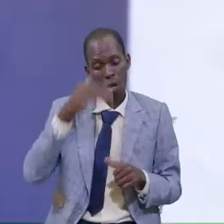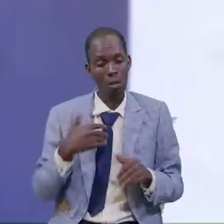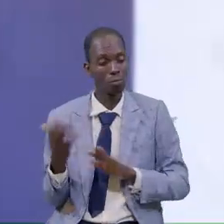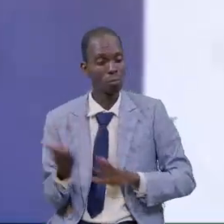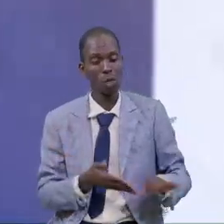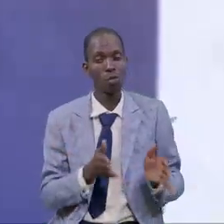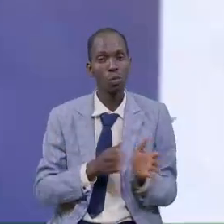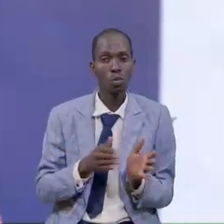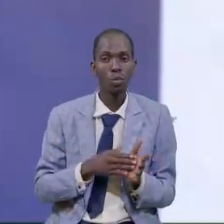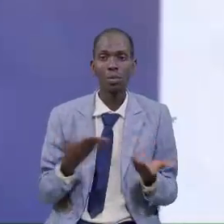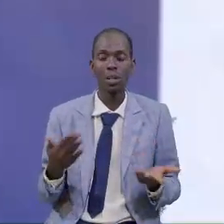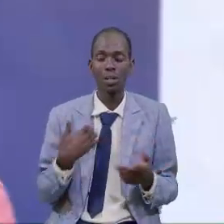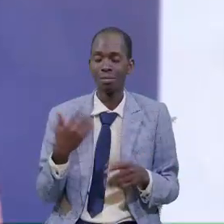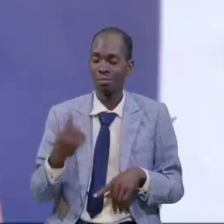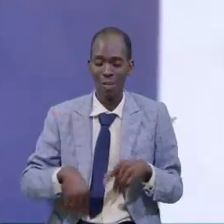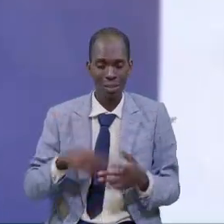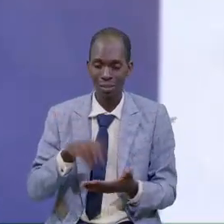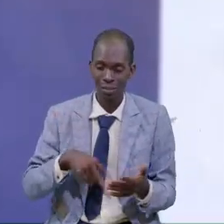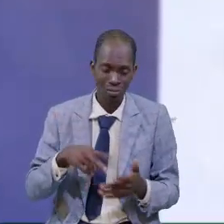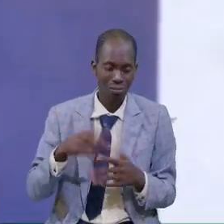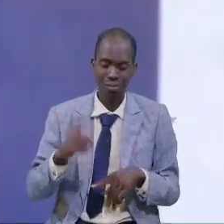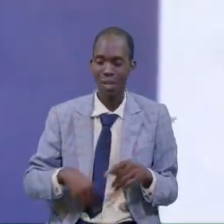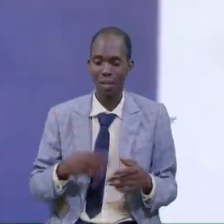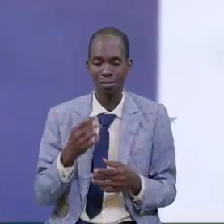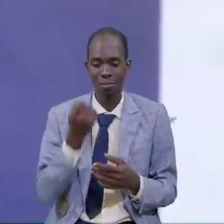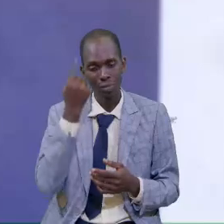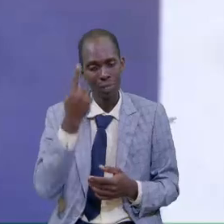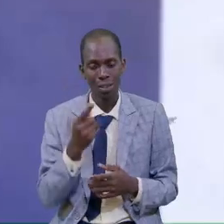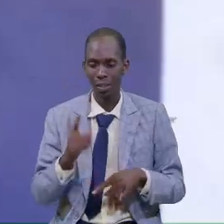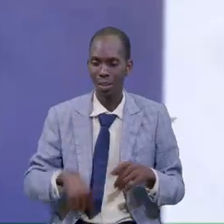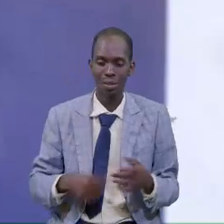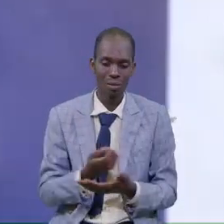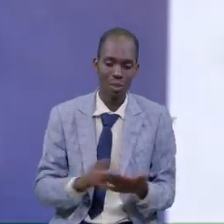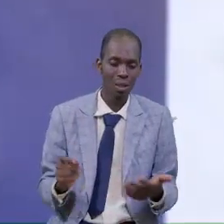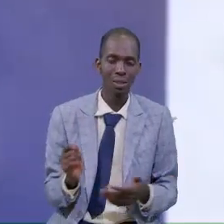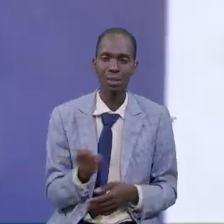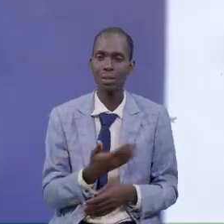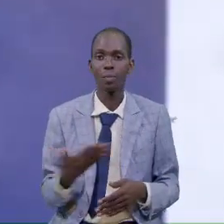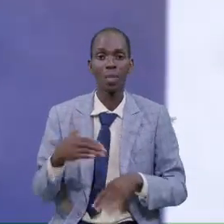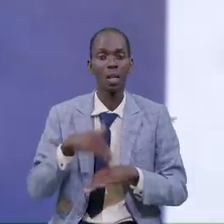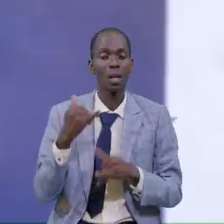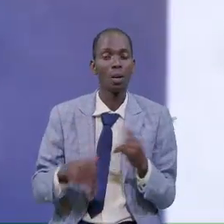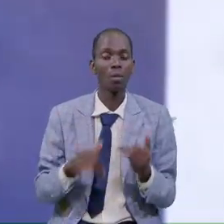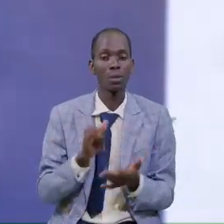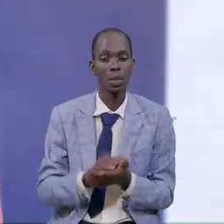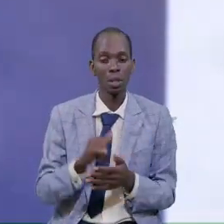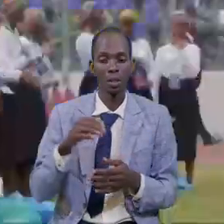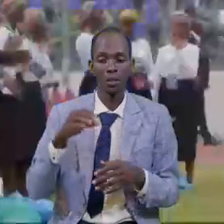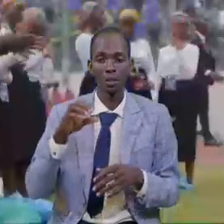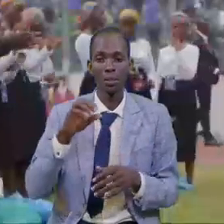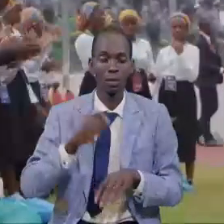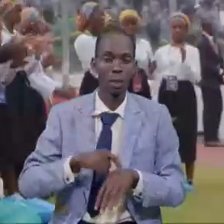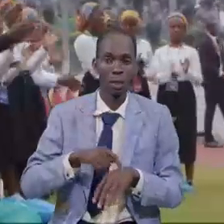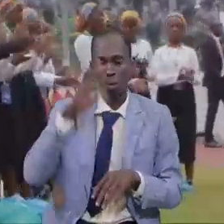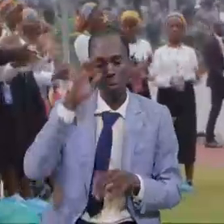read nothing, understand nothing, write nothing. At the end of that semester, he became third in that class.